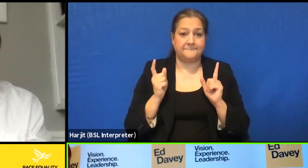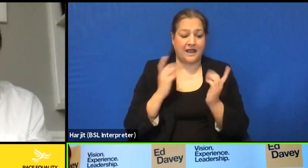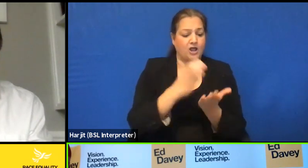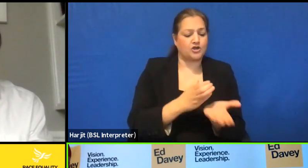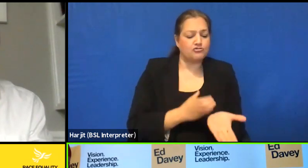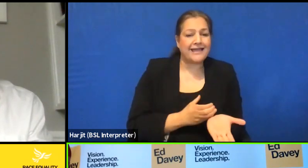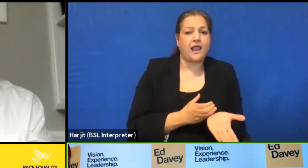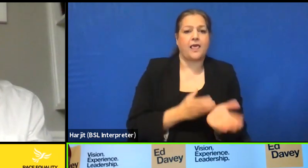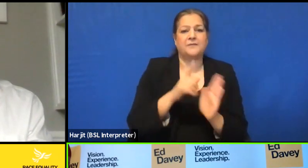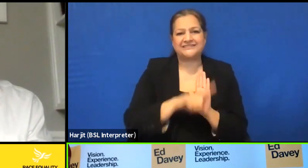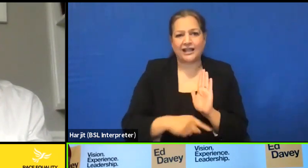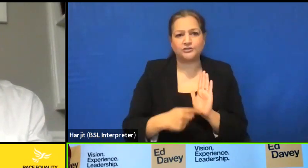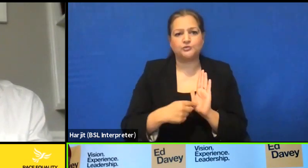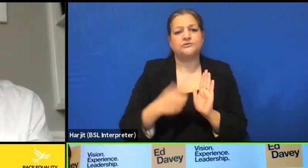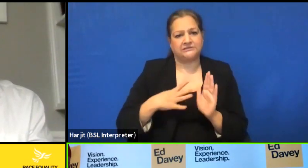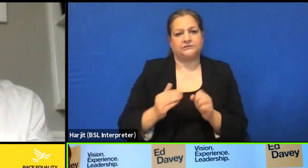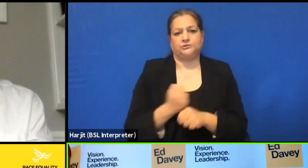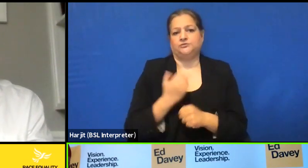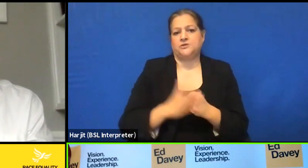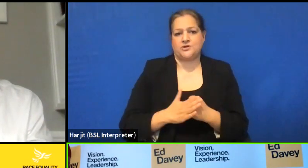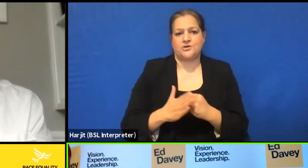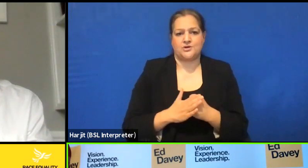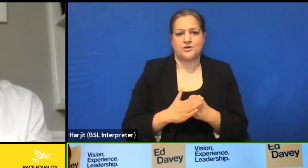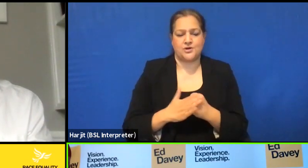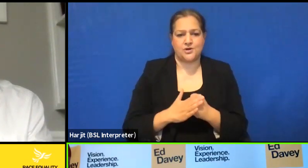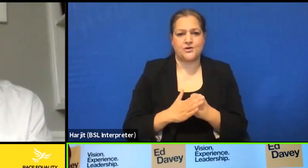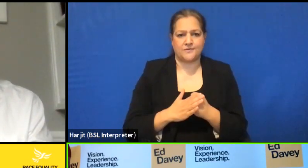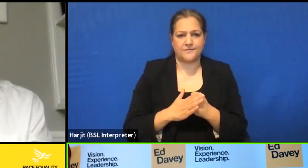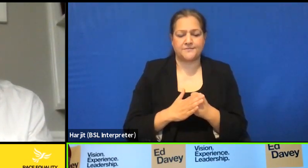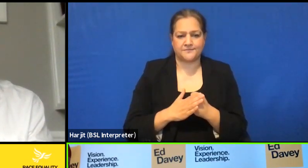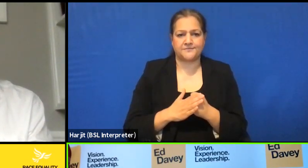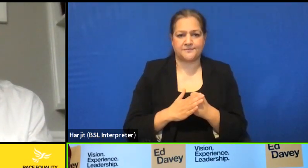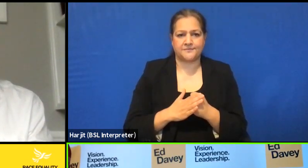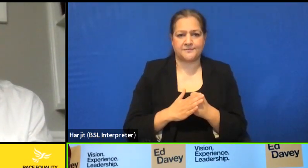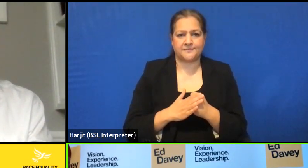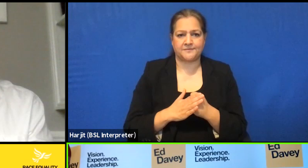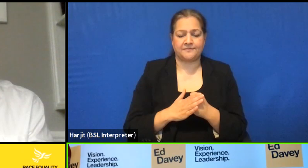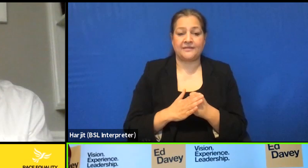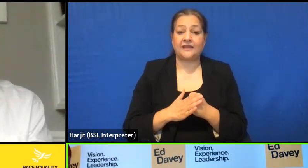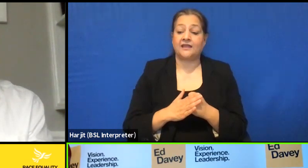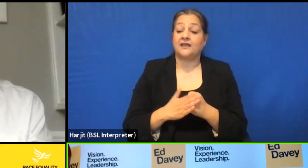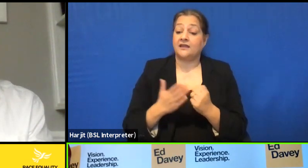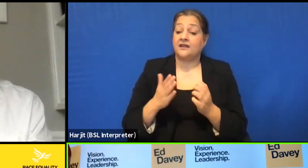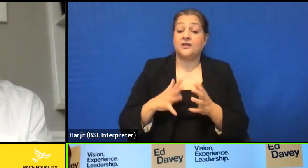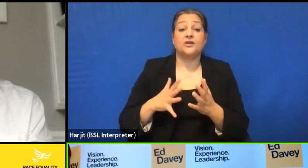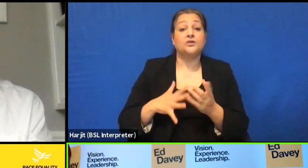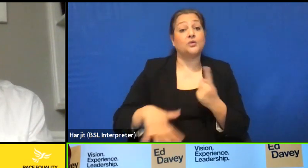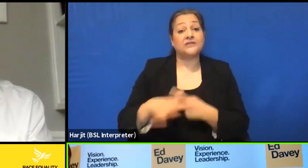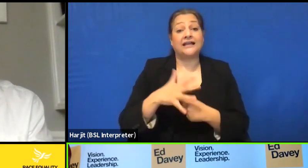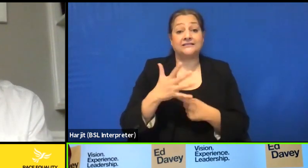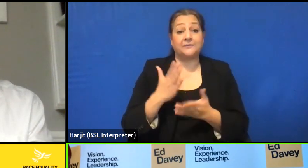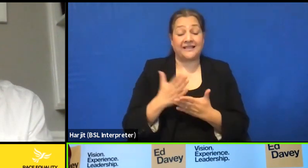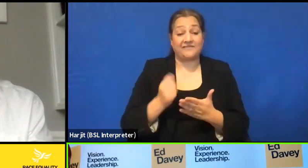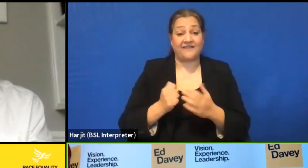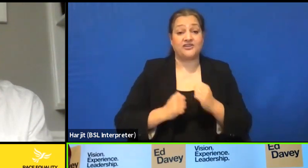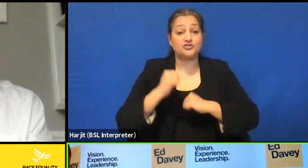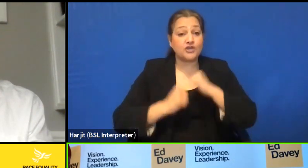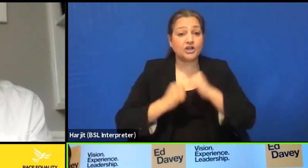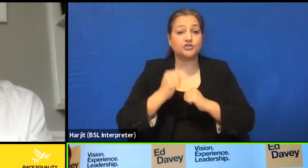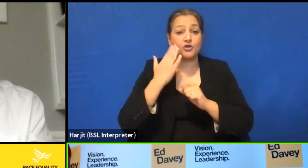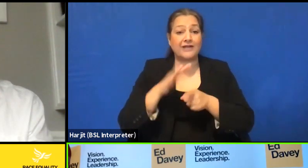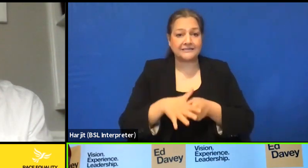go much, much further. I think there's structural racism in our society. I think it's in the criminal justice